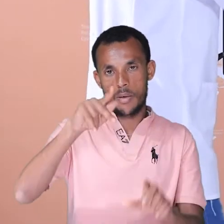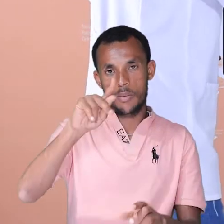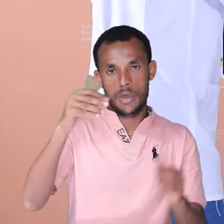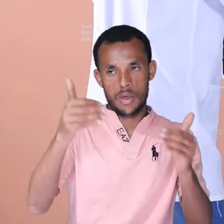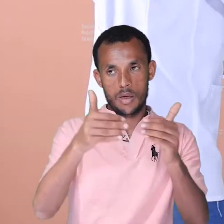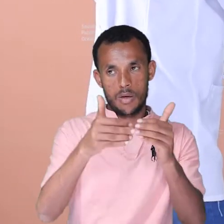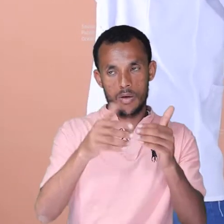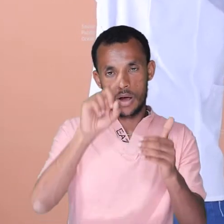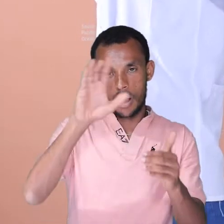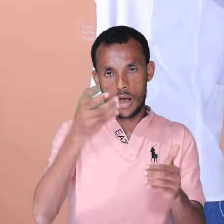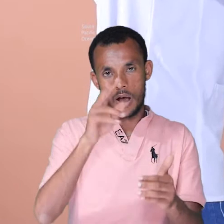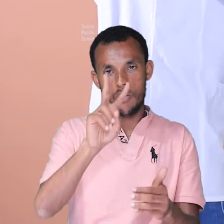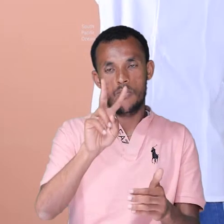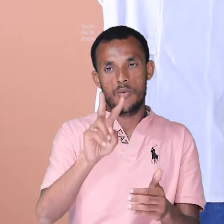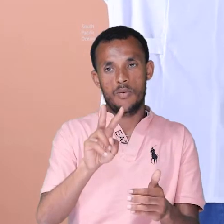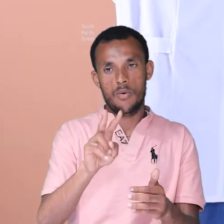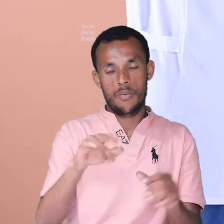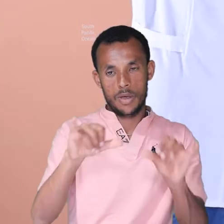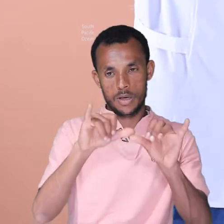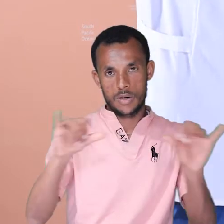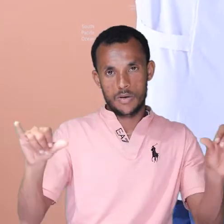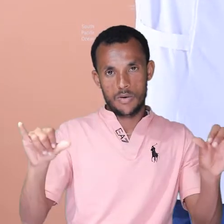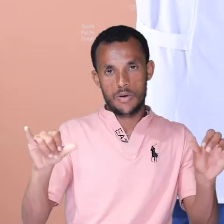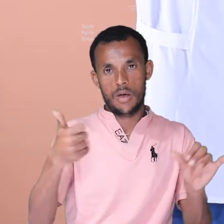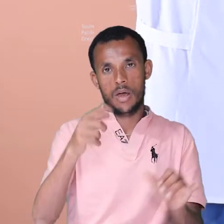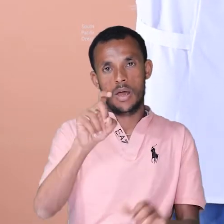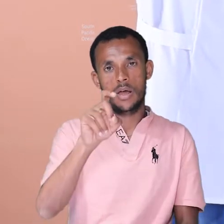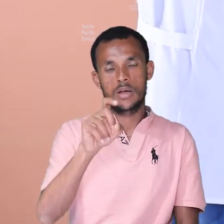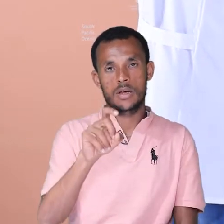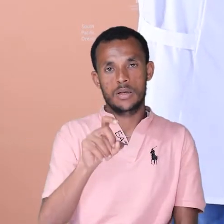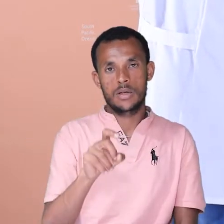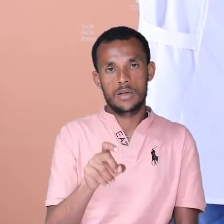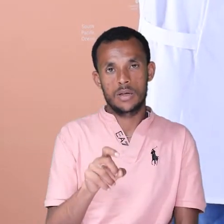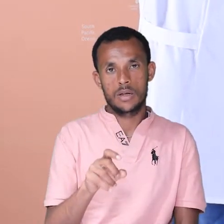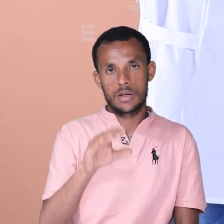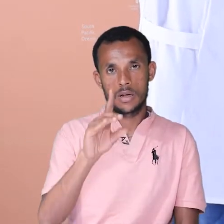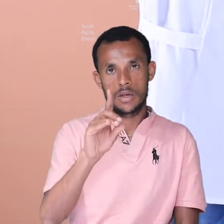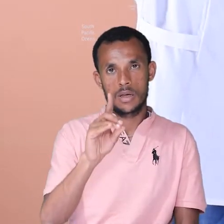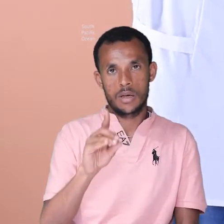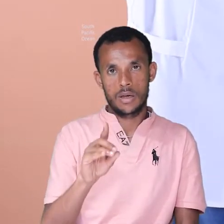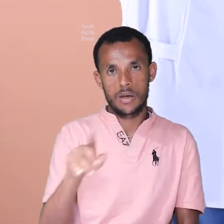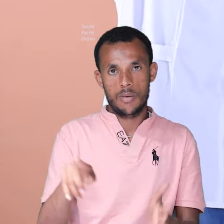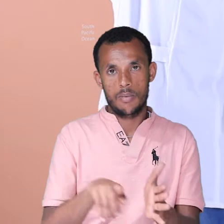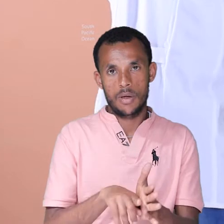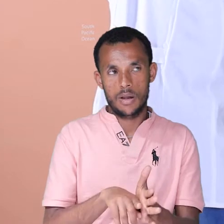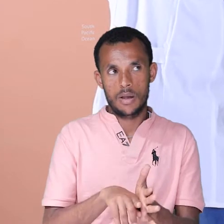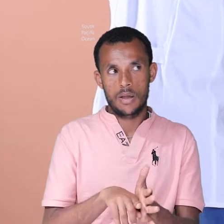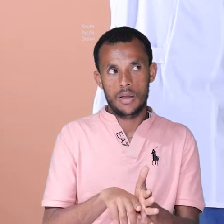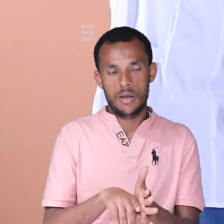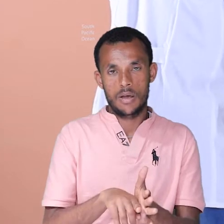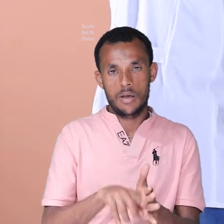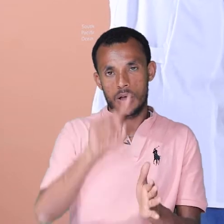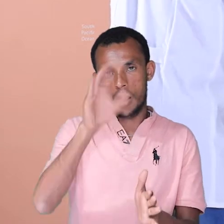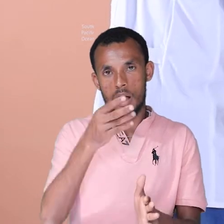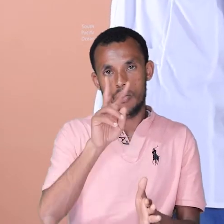to half of measures of here AXD minus